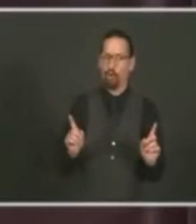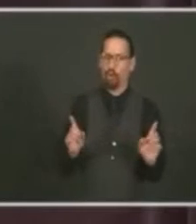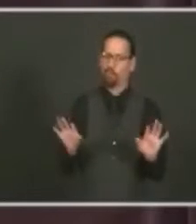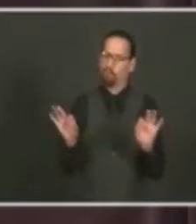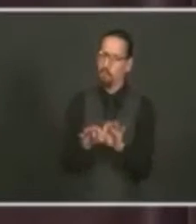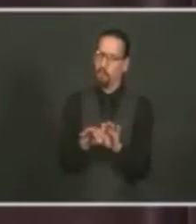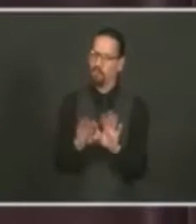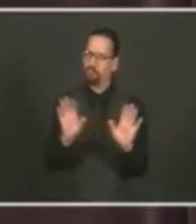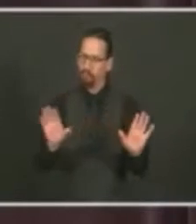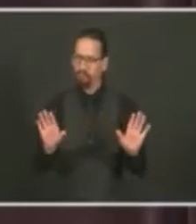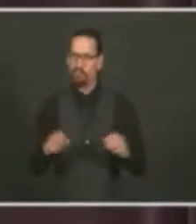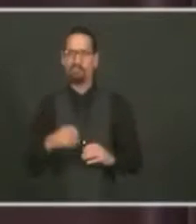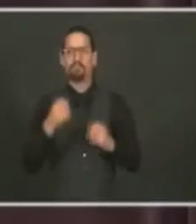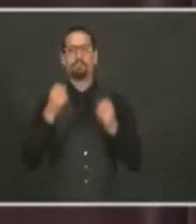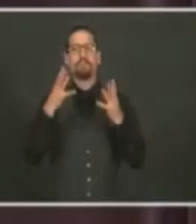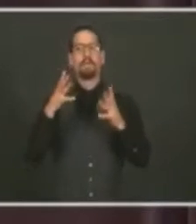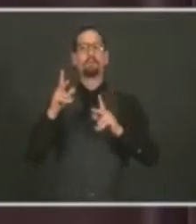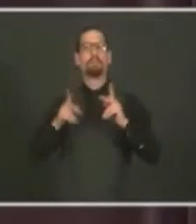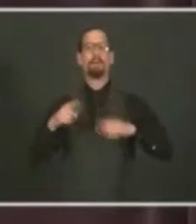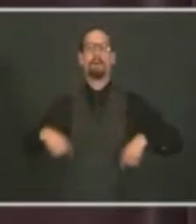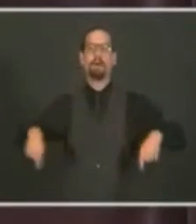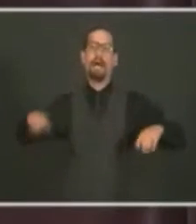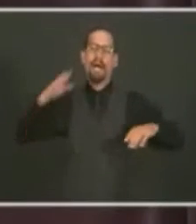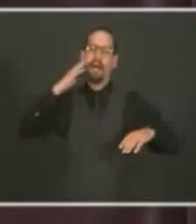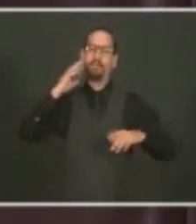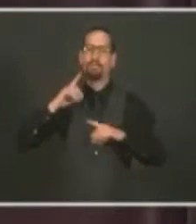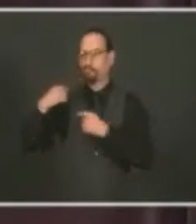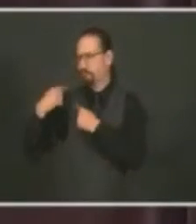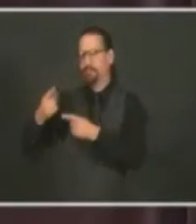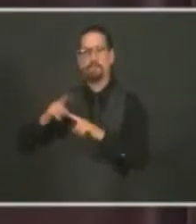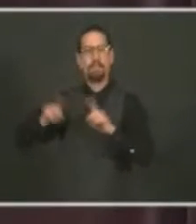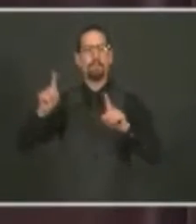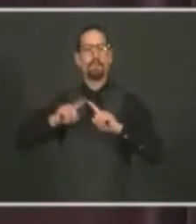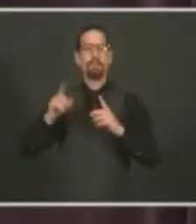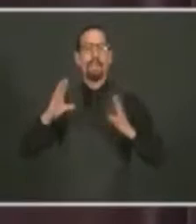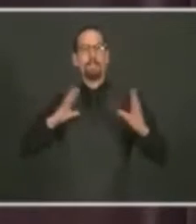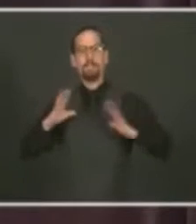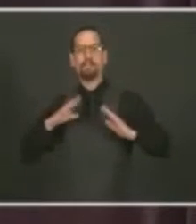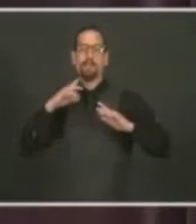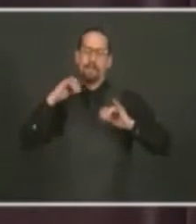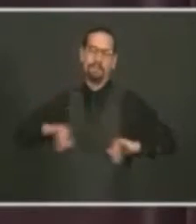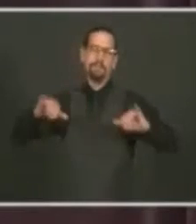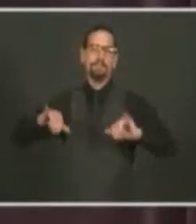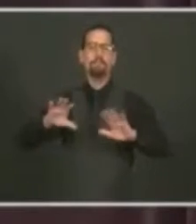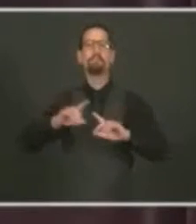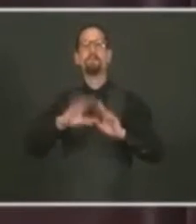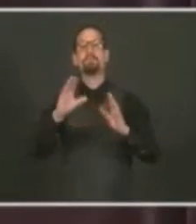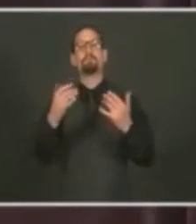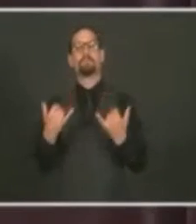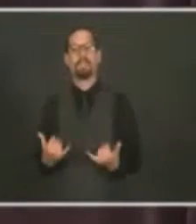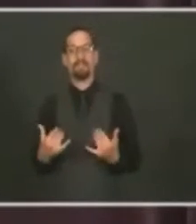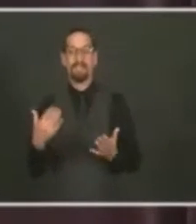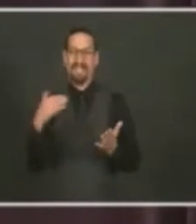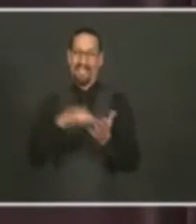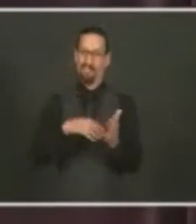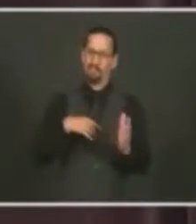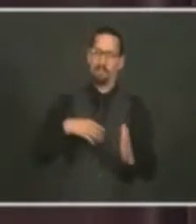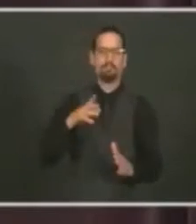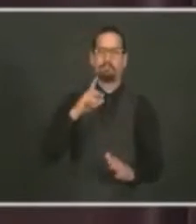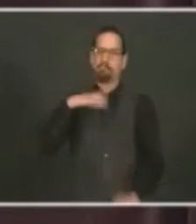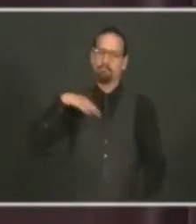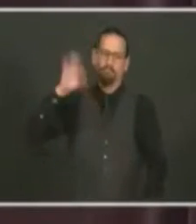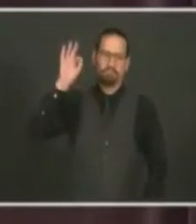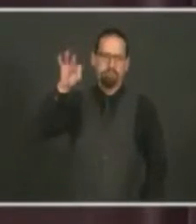done differently. First and foremost, everyone knows this, we're going to continue to say it. This is particularly